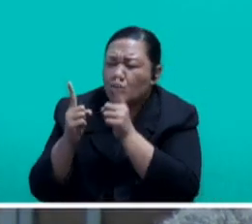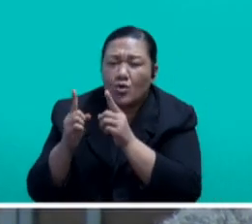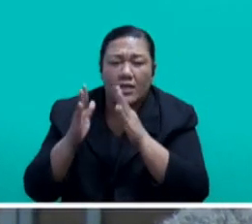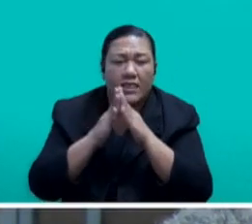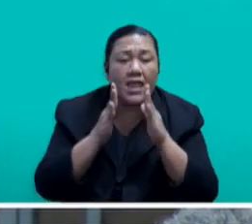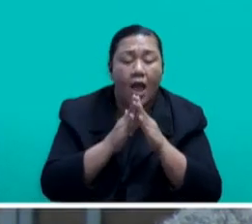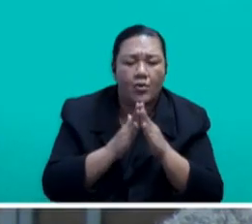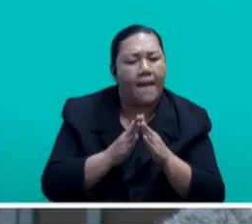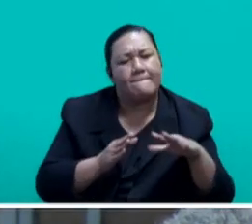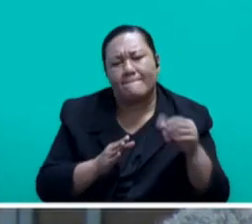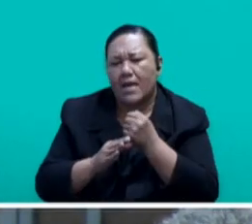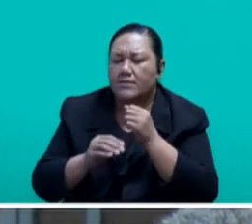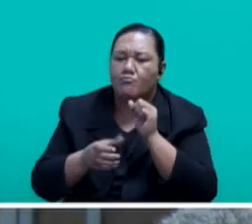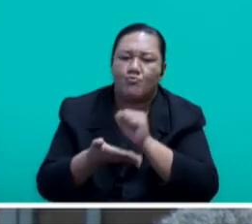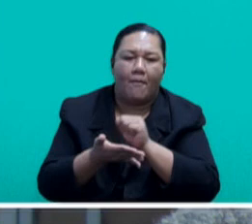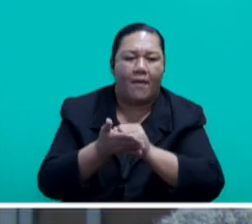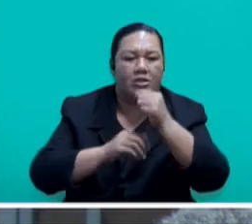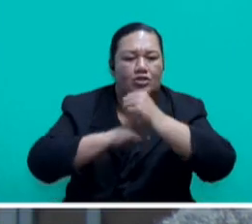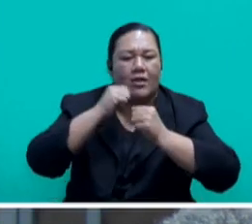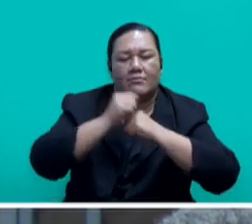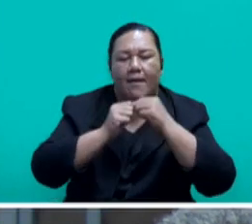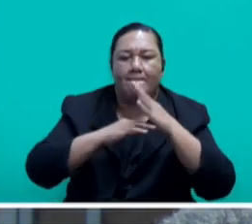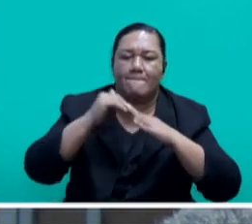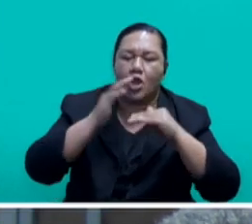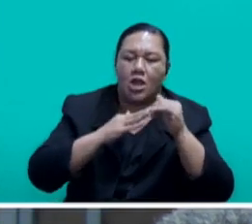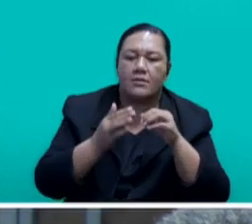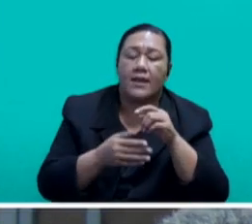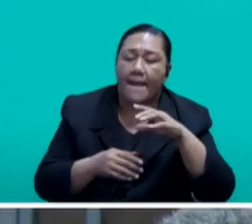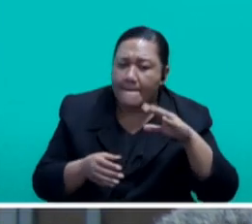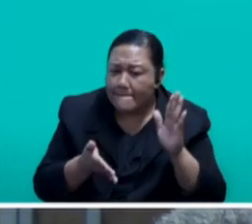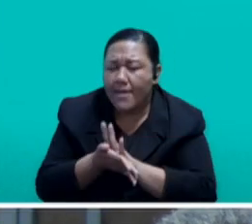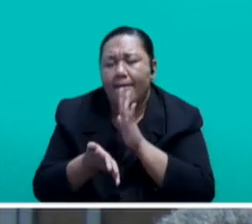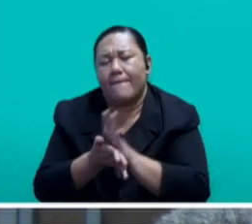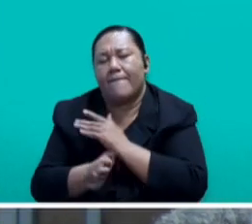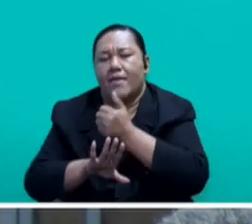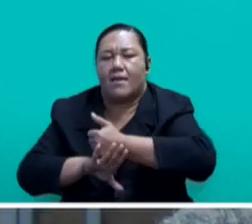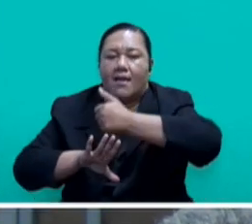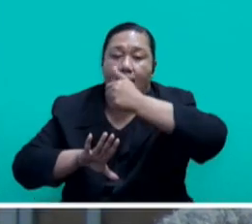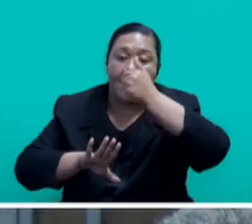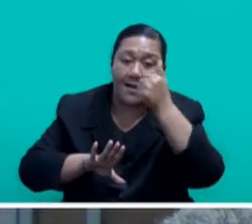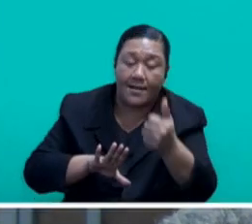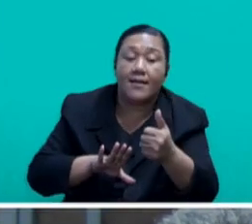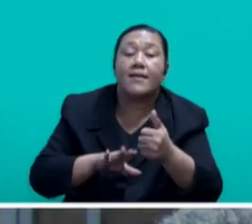and Lambasa. I am glad that the coalition government is progressing work in this